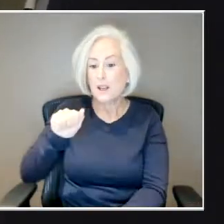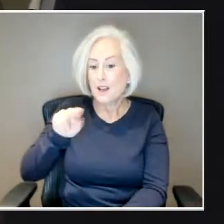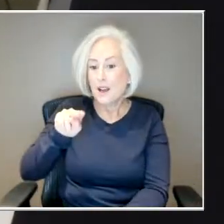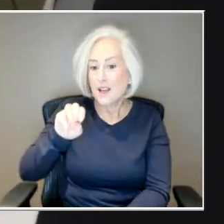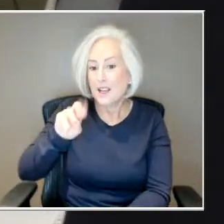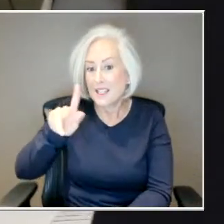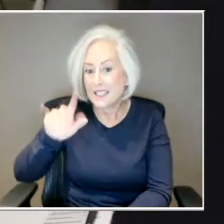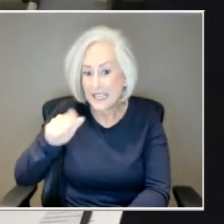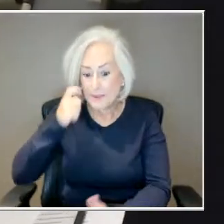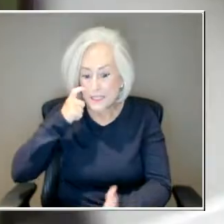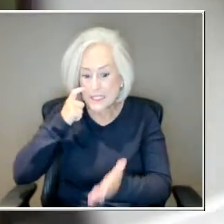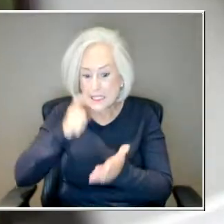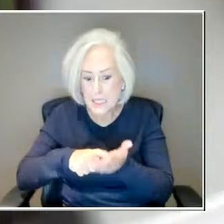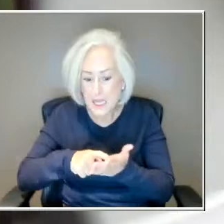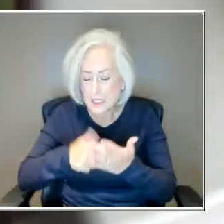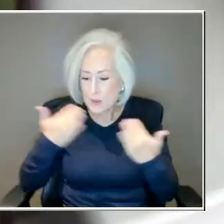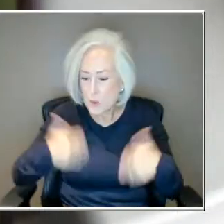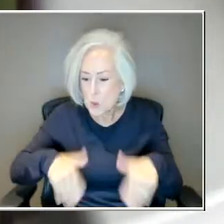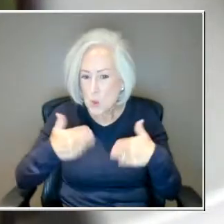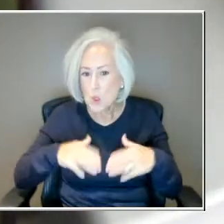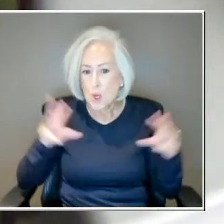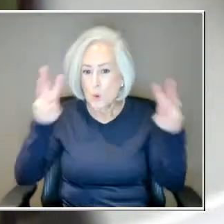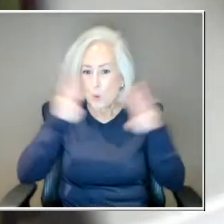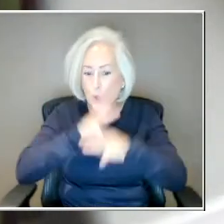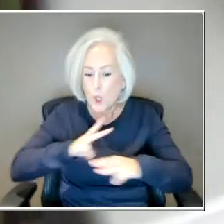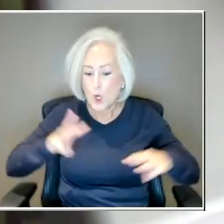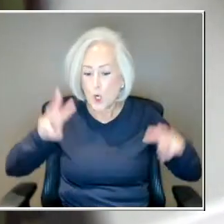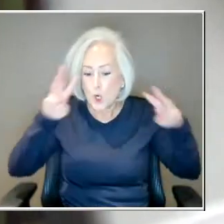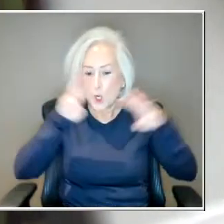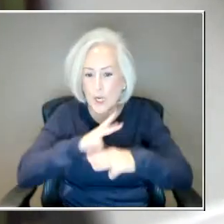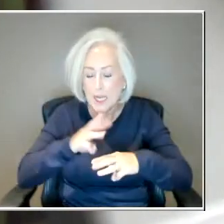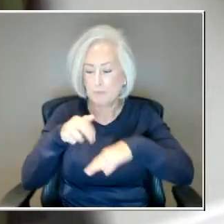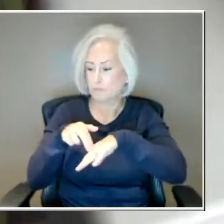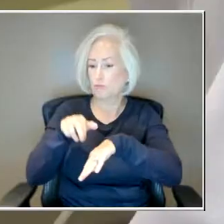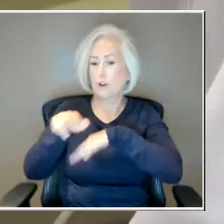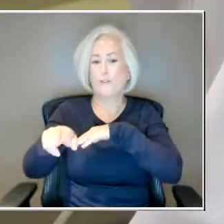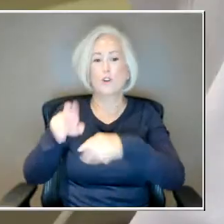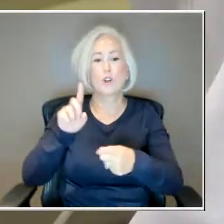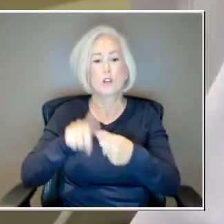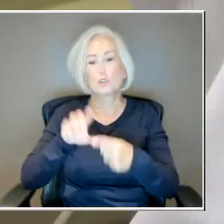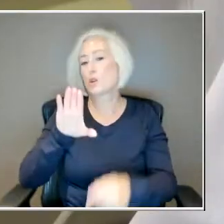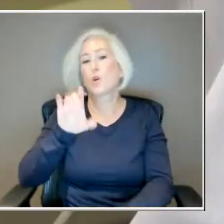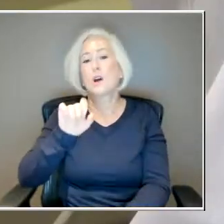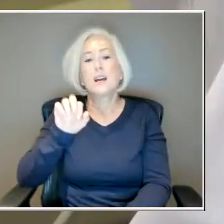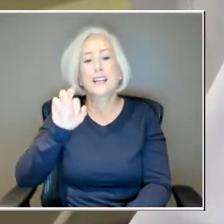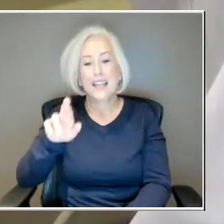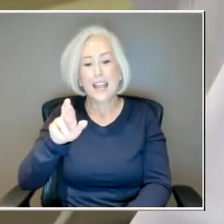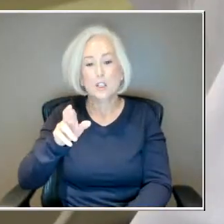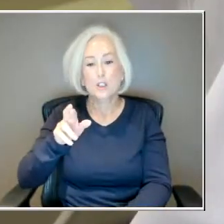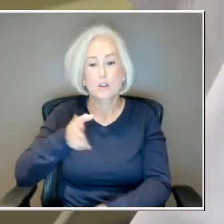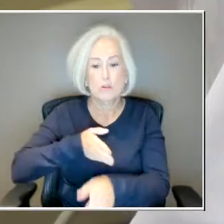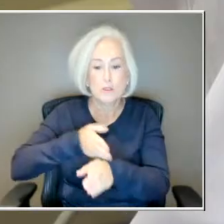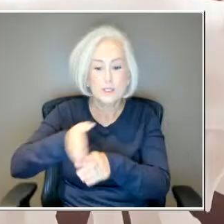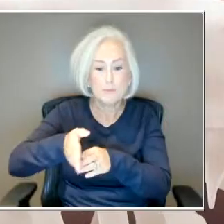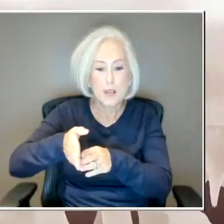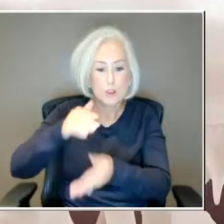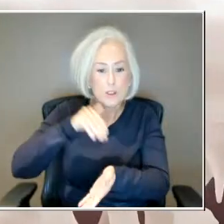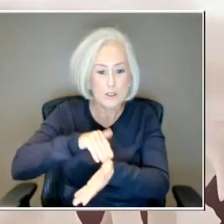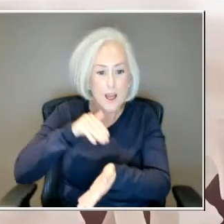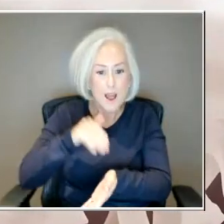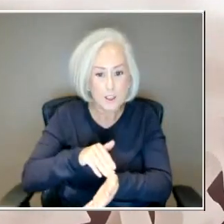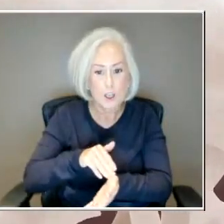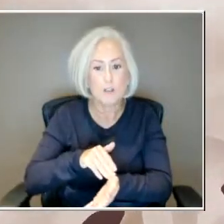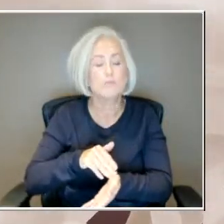still worrisome to his doctor. He referred me into a cancer specialist, and it turned out that they diagnosed me with